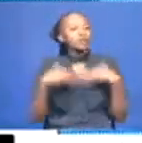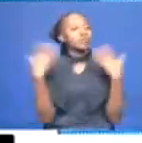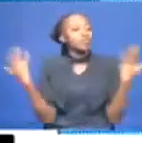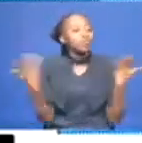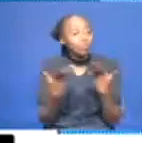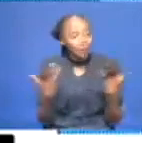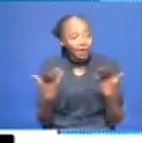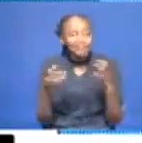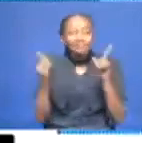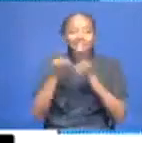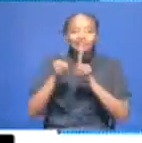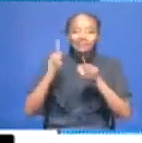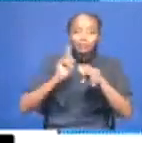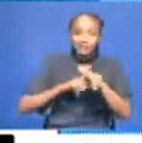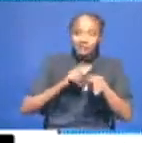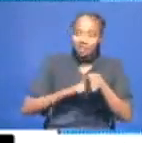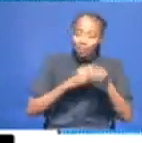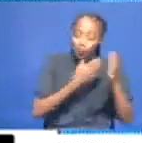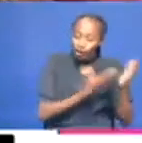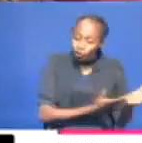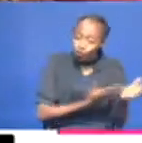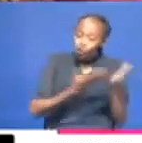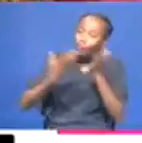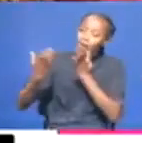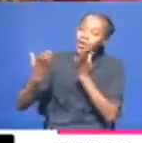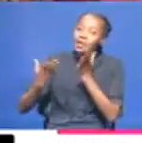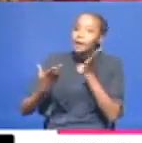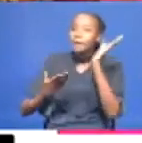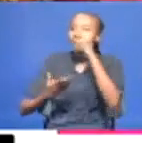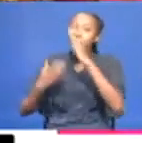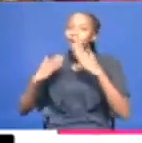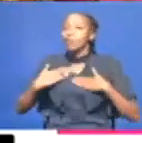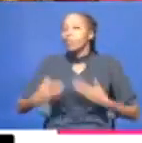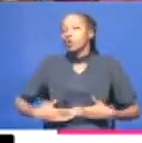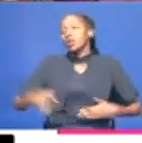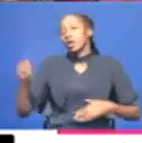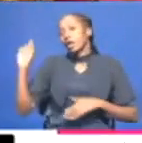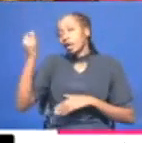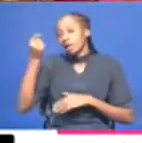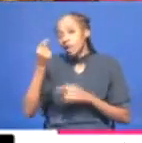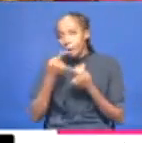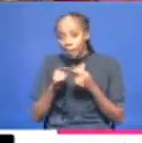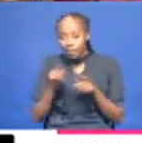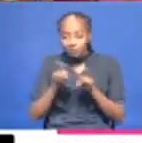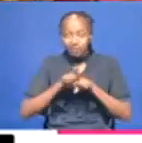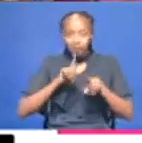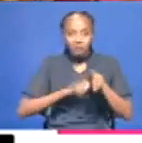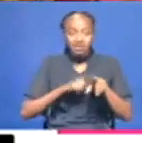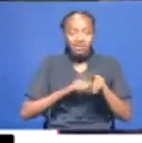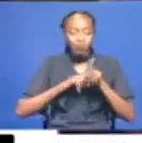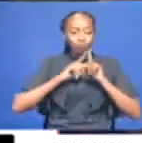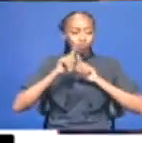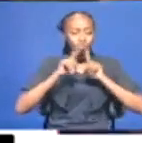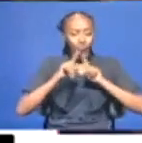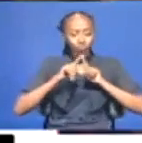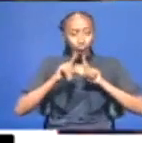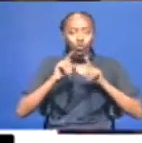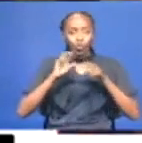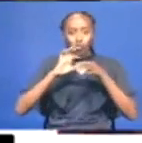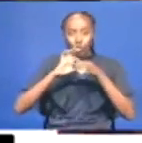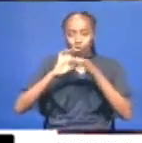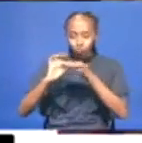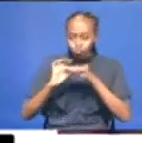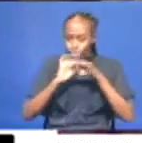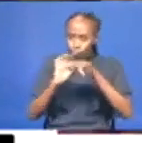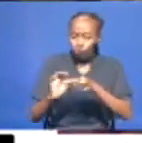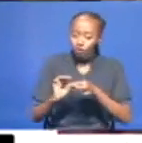want to take their bodies back home. Rais Maada alisisitiza umuhimu wa ushirikiano katika kupambana na changamoto za